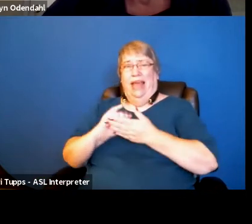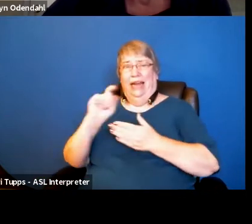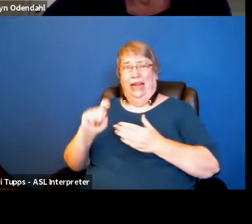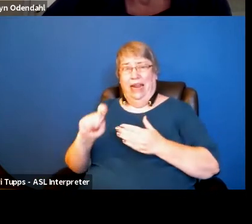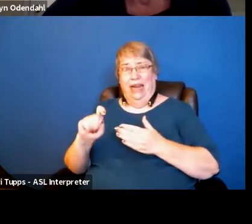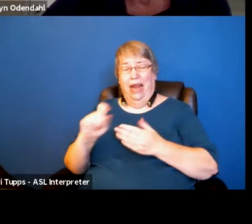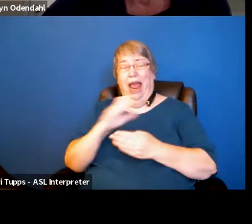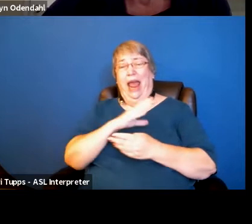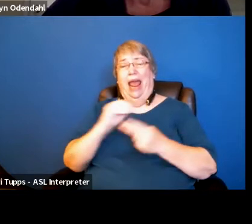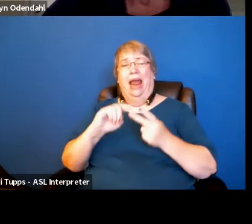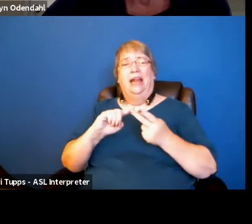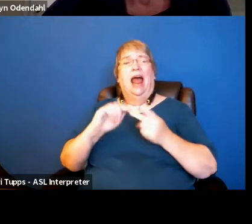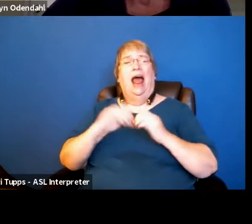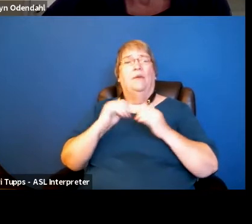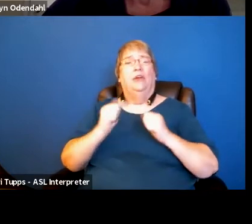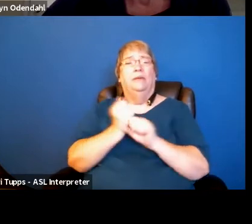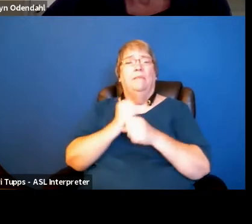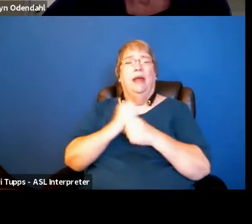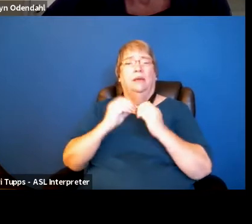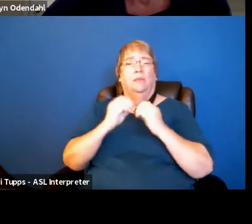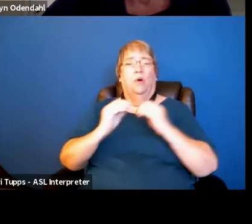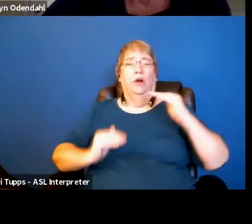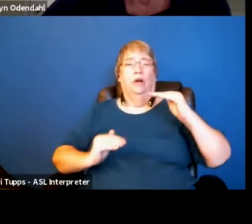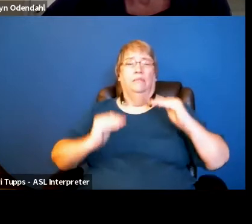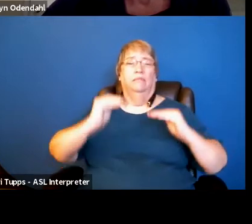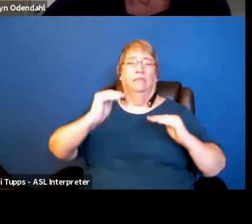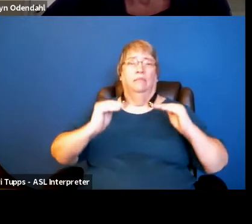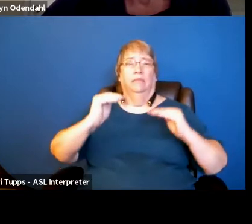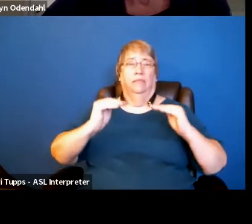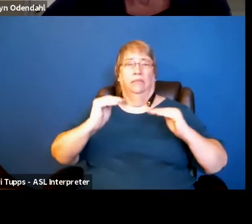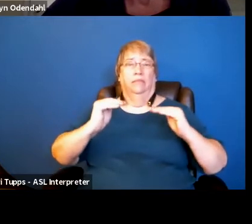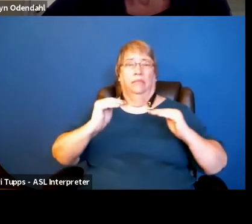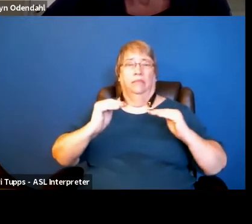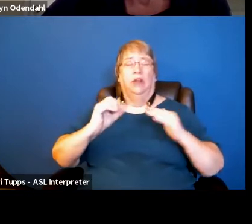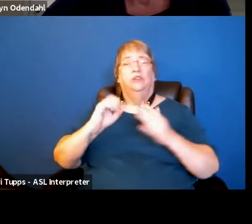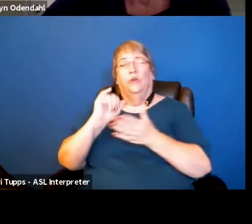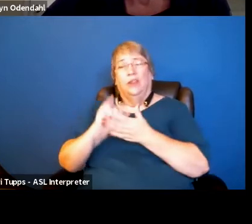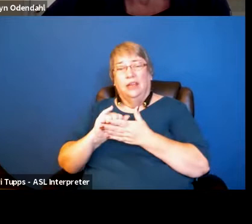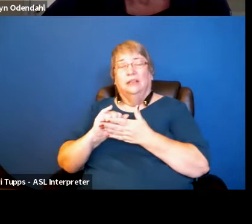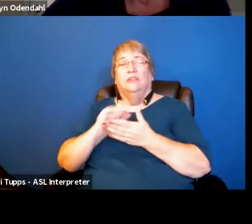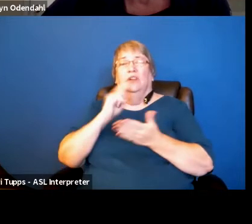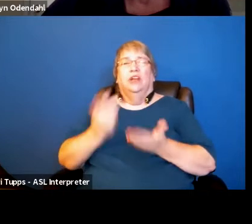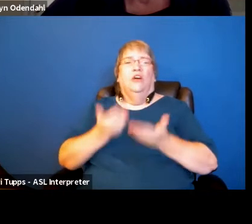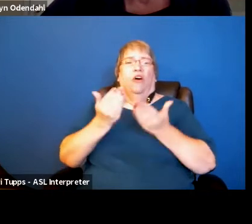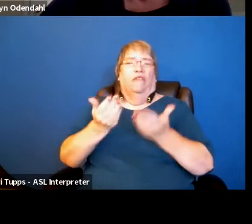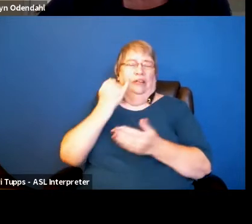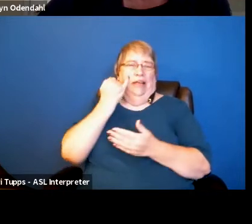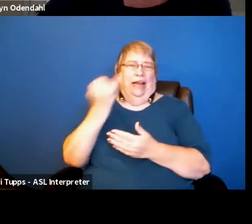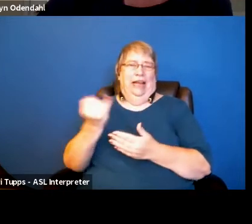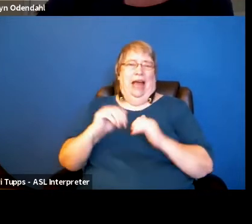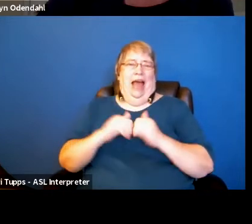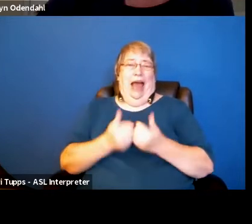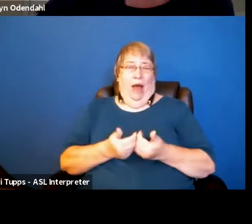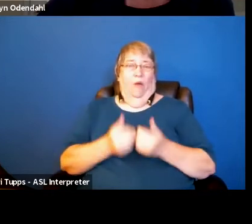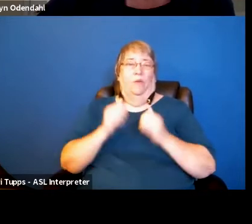each of the documents specific to these populations offers up ideas for how we might address the need